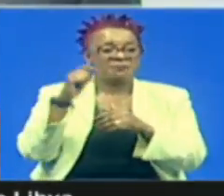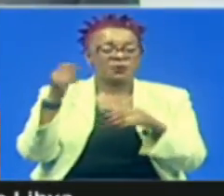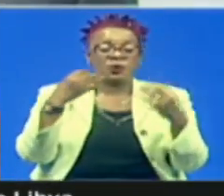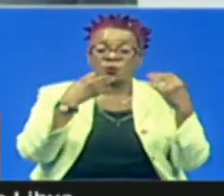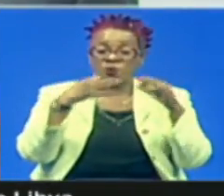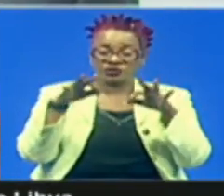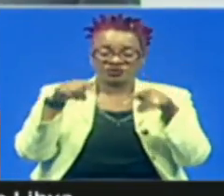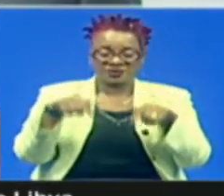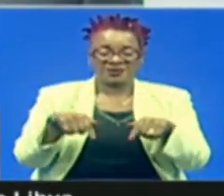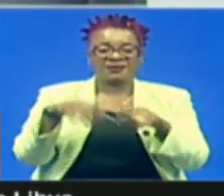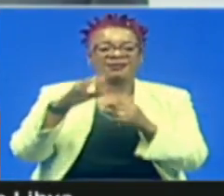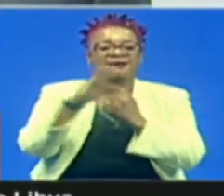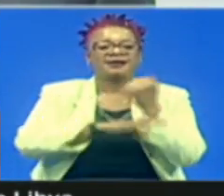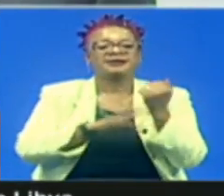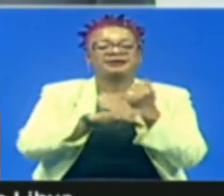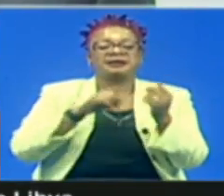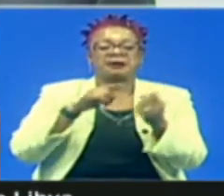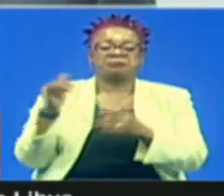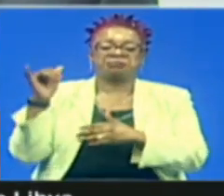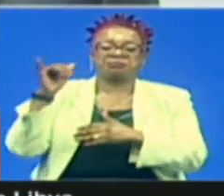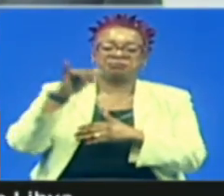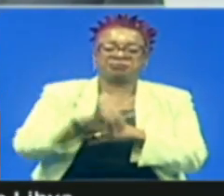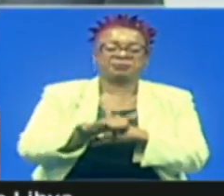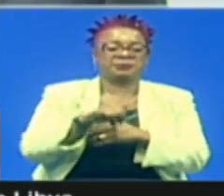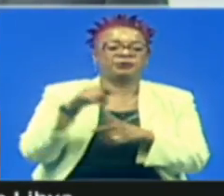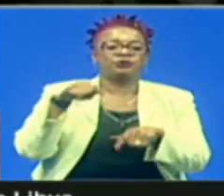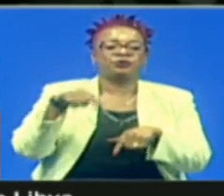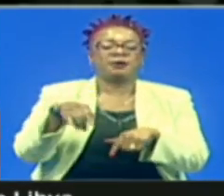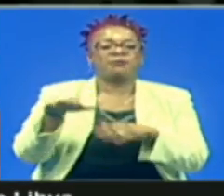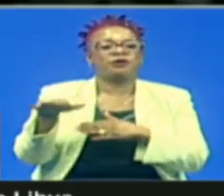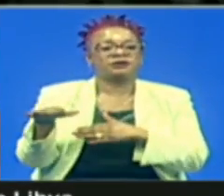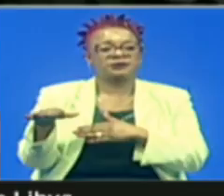In the country after they returned home early today morning.